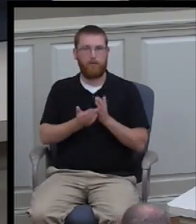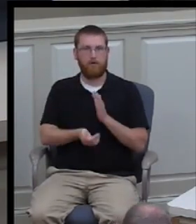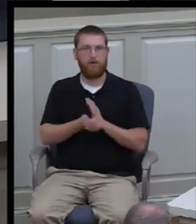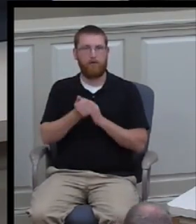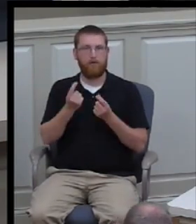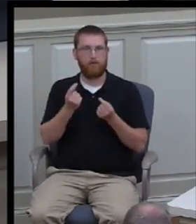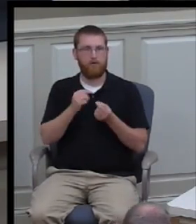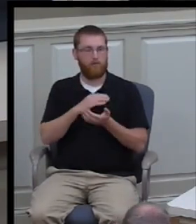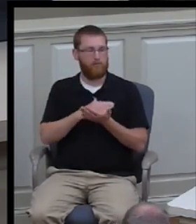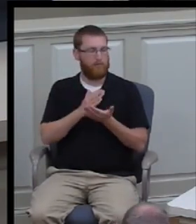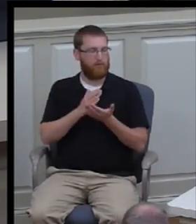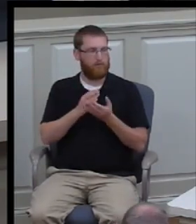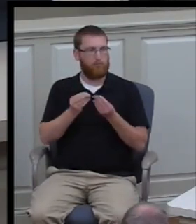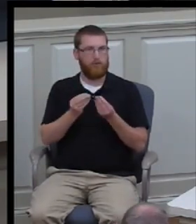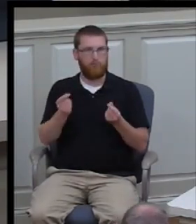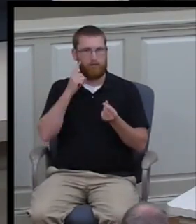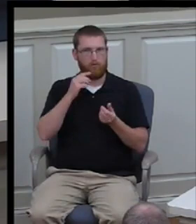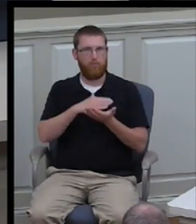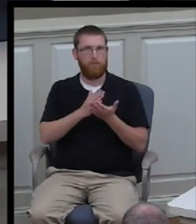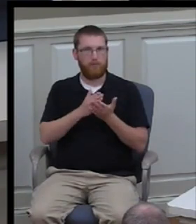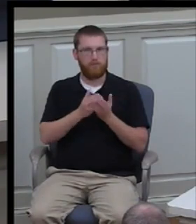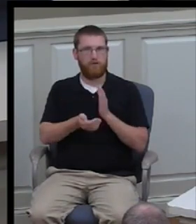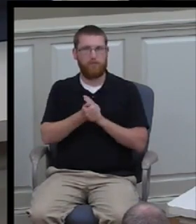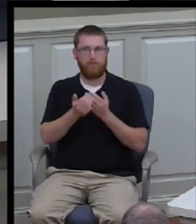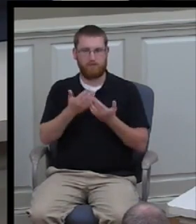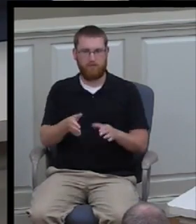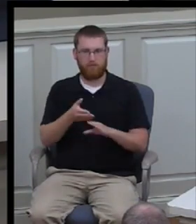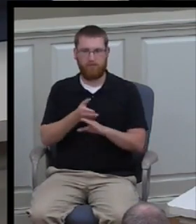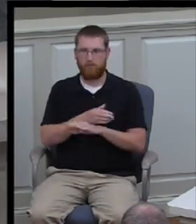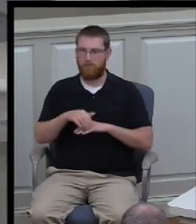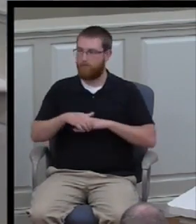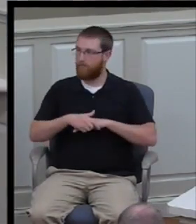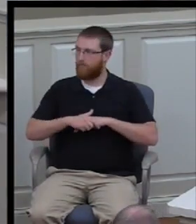this resolution. You can't do a resolution before the budget amendment's done.